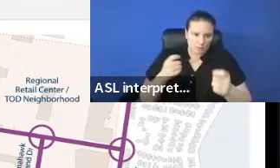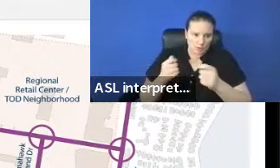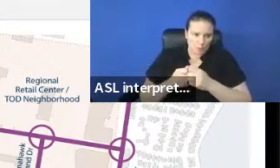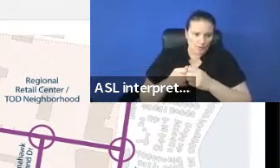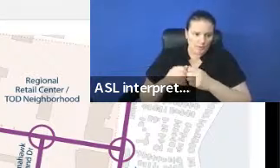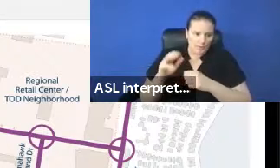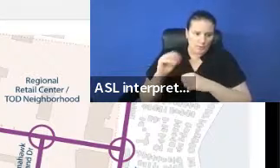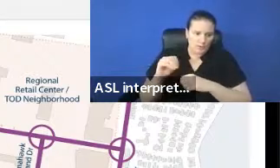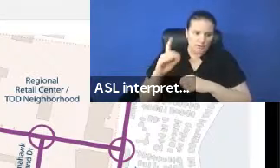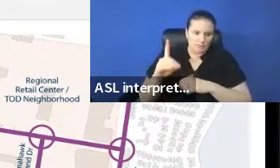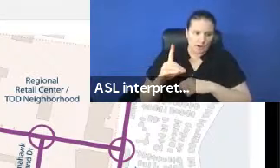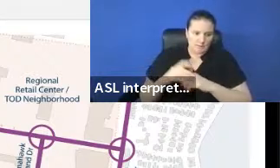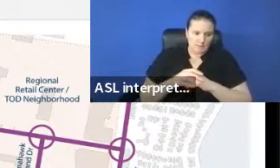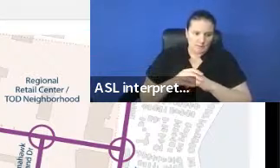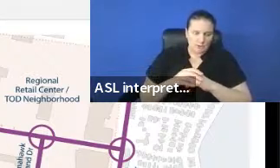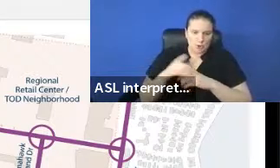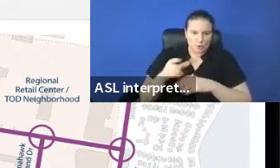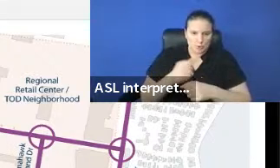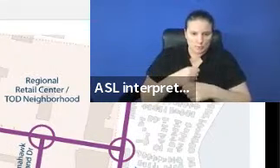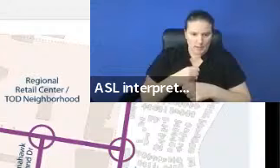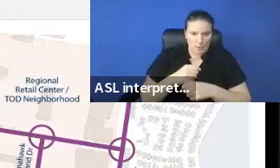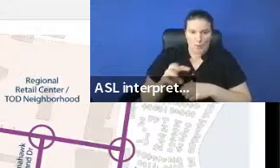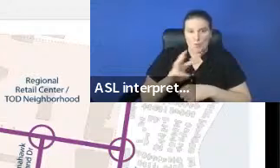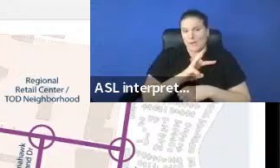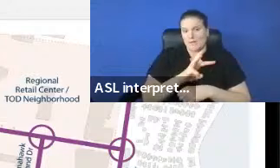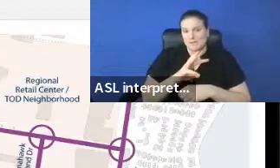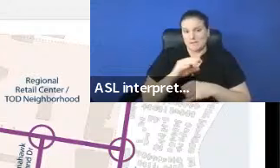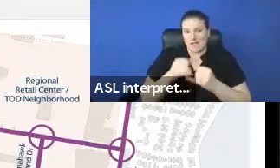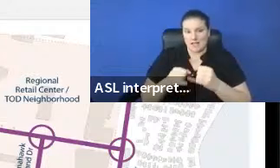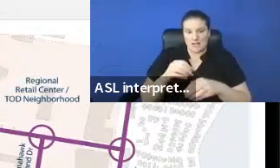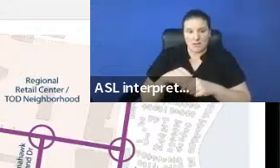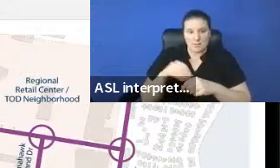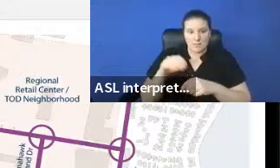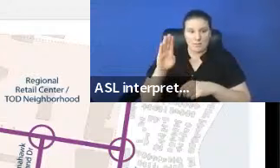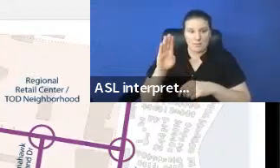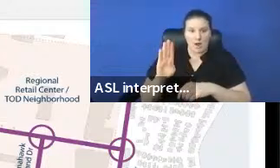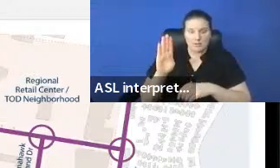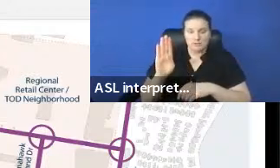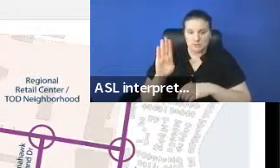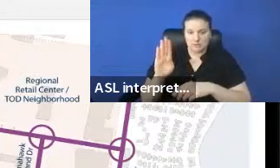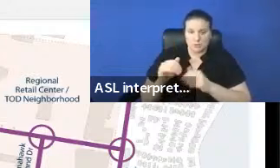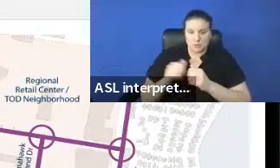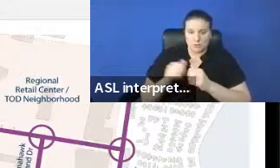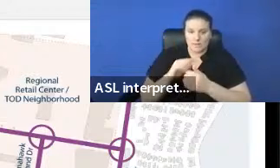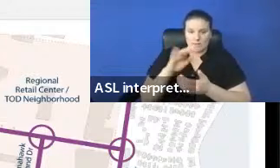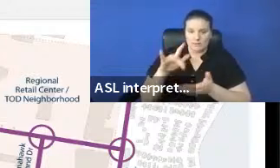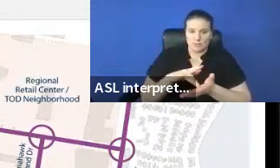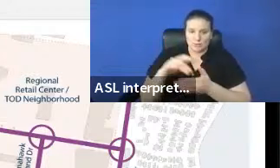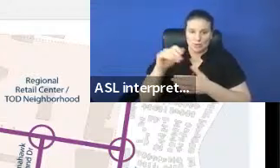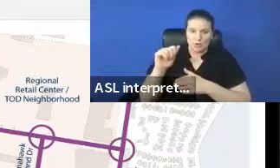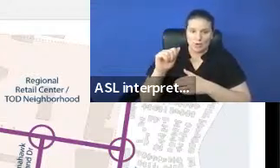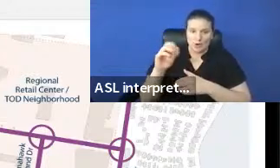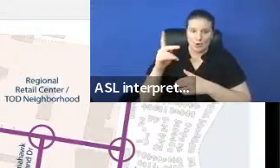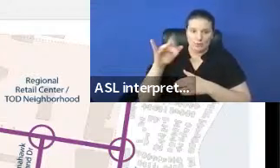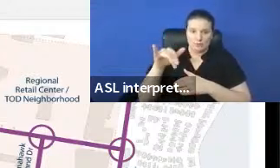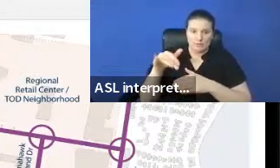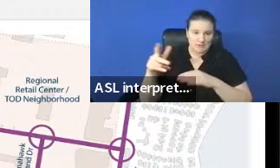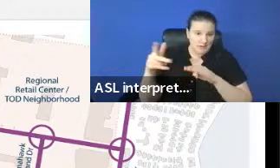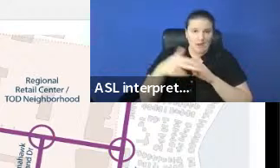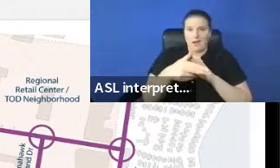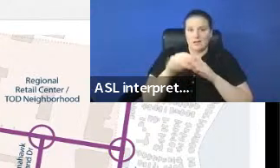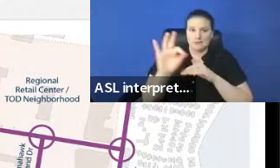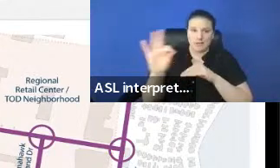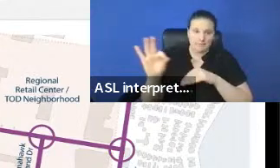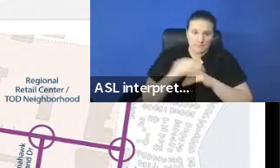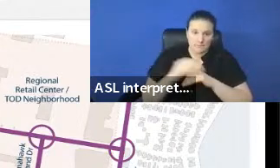Drive, is you've created the West End in Boston with the central artery cutting us off.